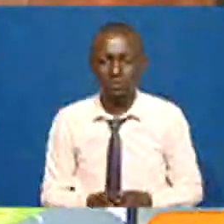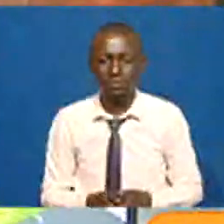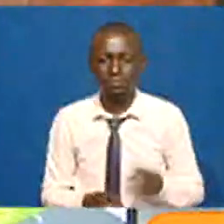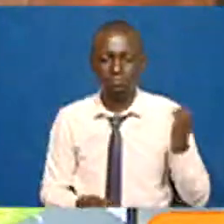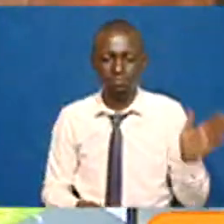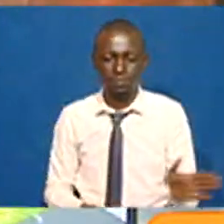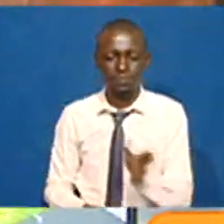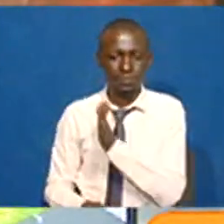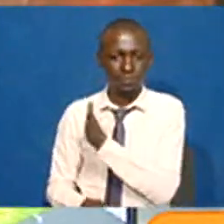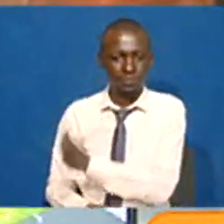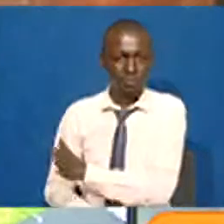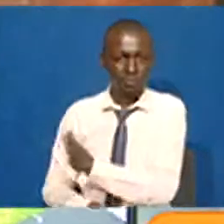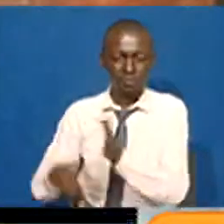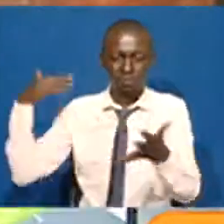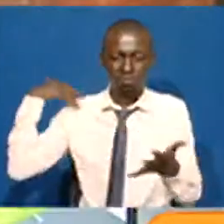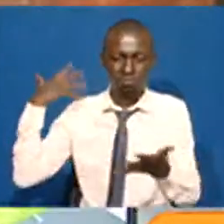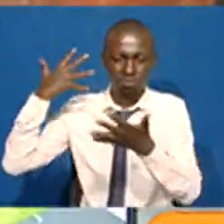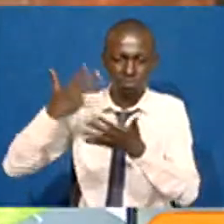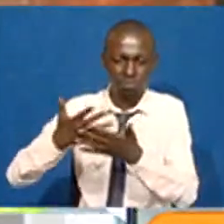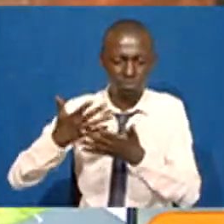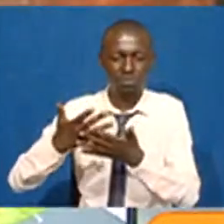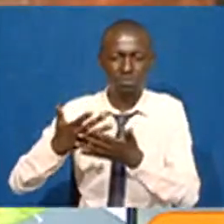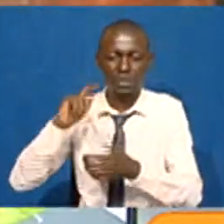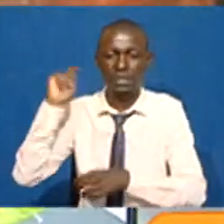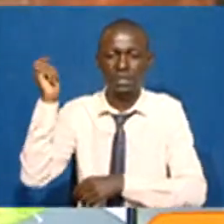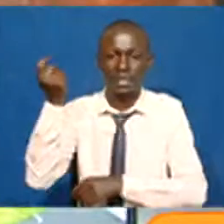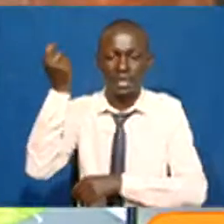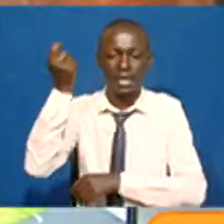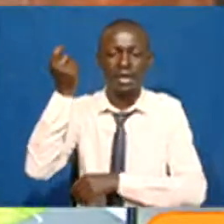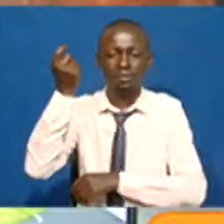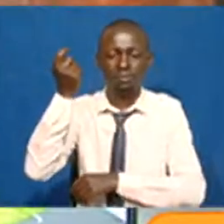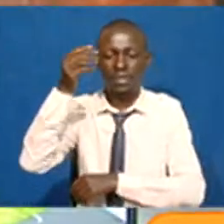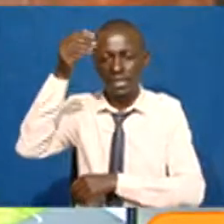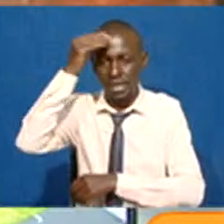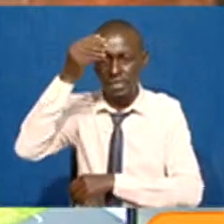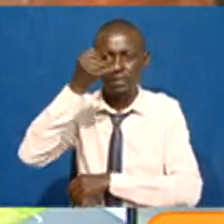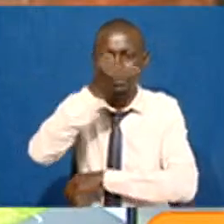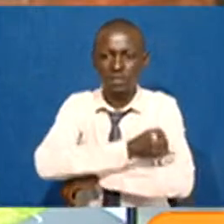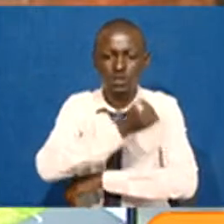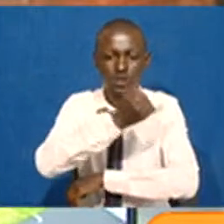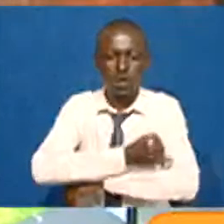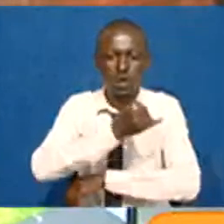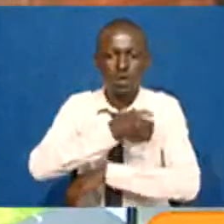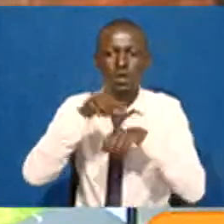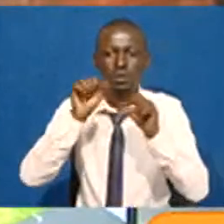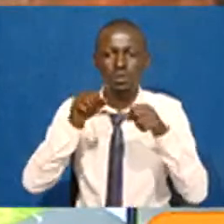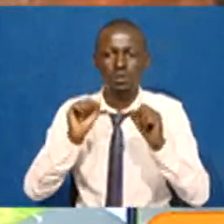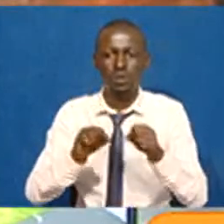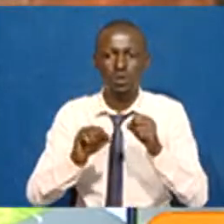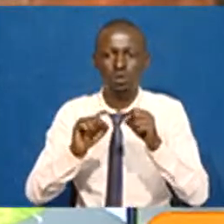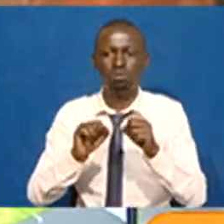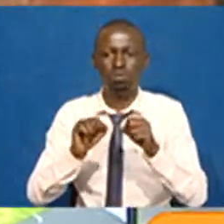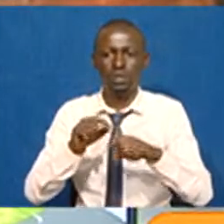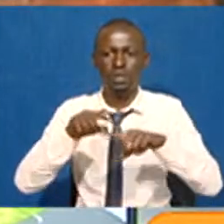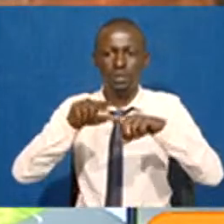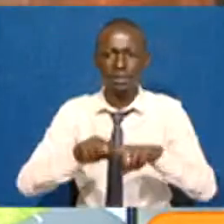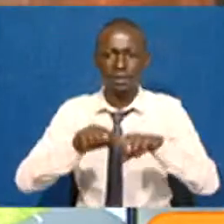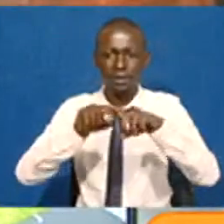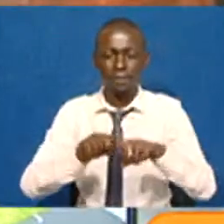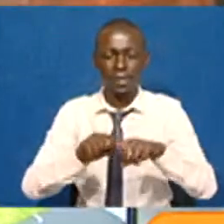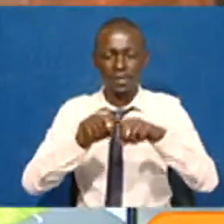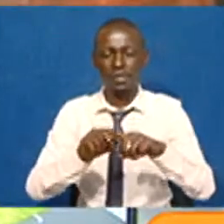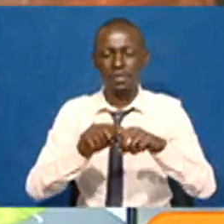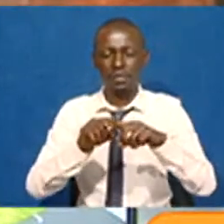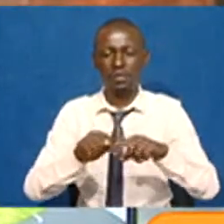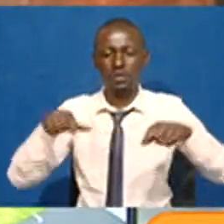So for a long time, learning institutions in Kenya have relied on wood fuel to prepare meals for their learners and staff. Continued reliance